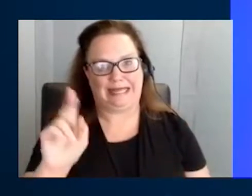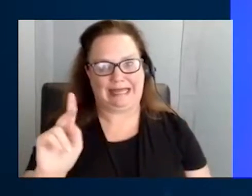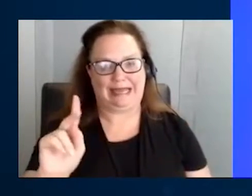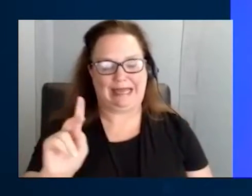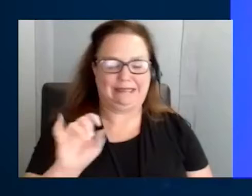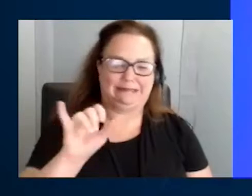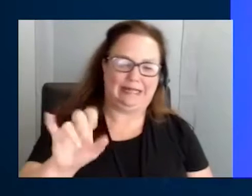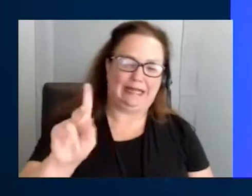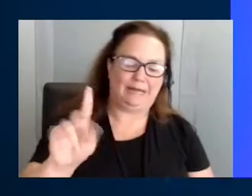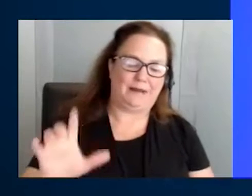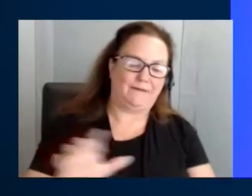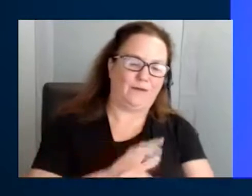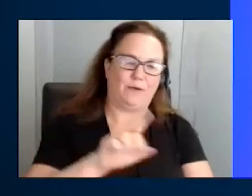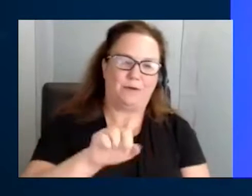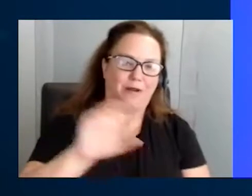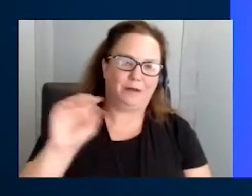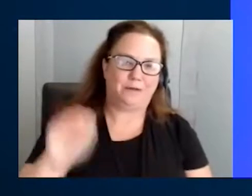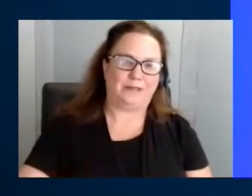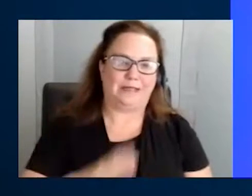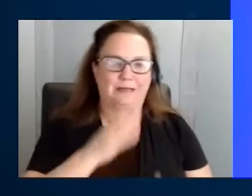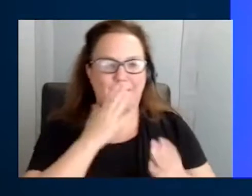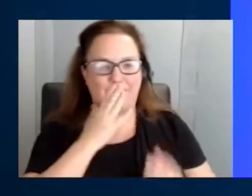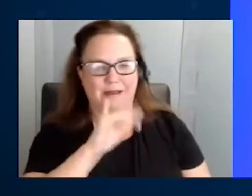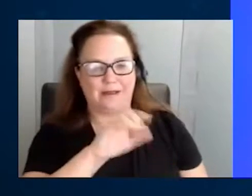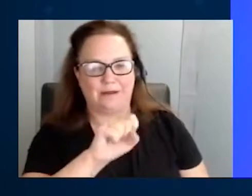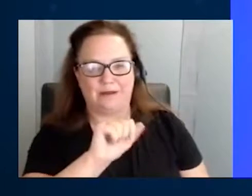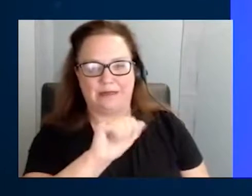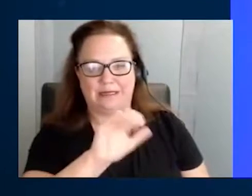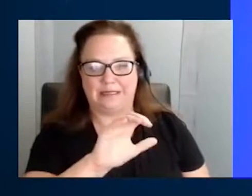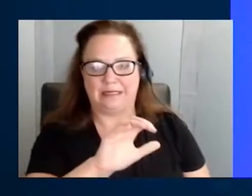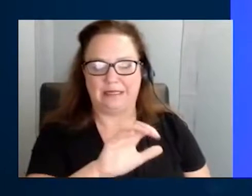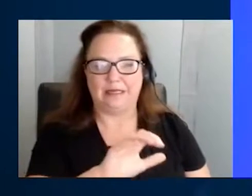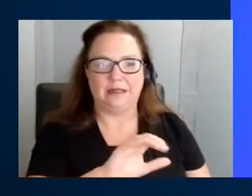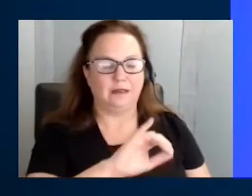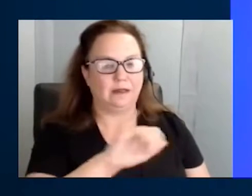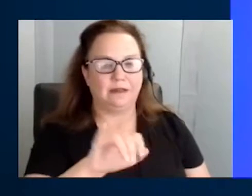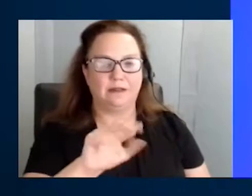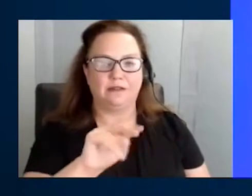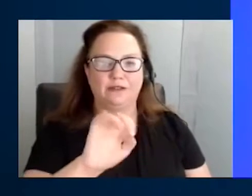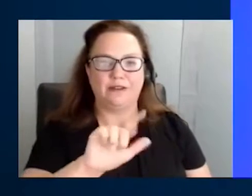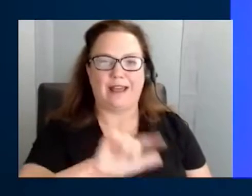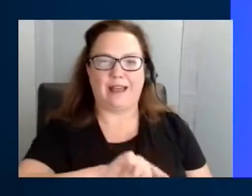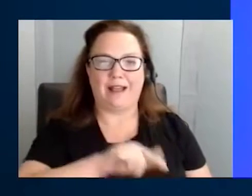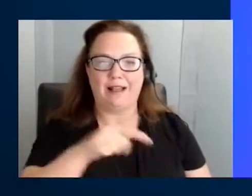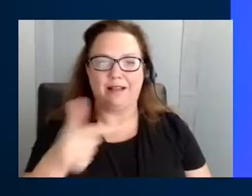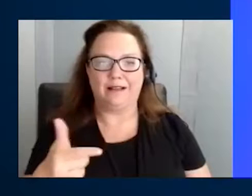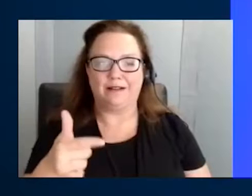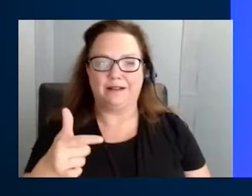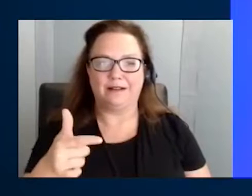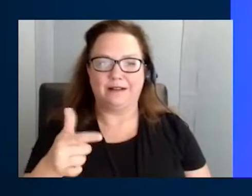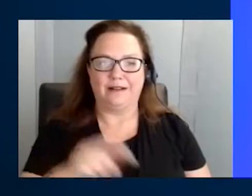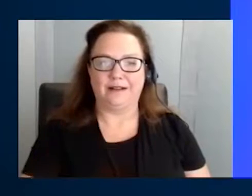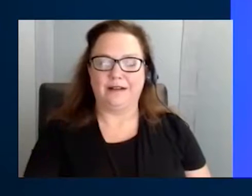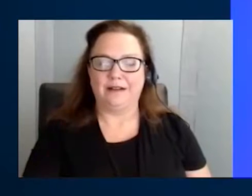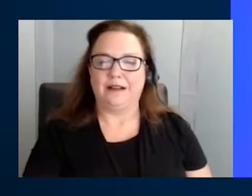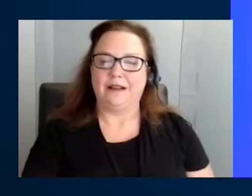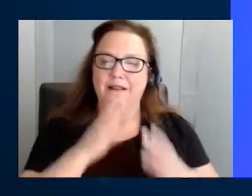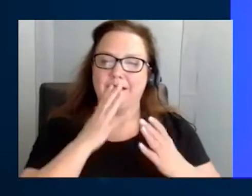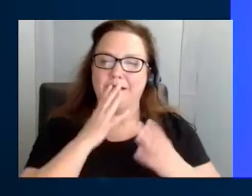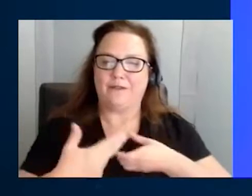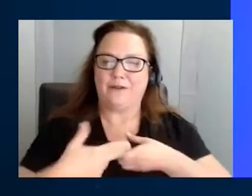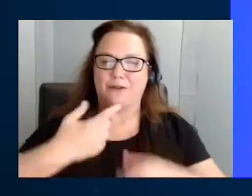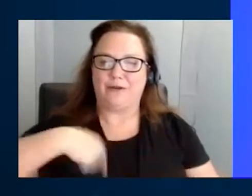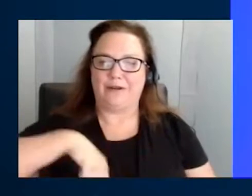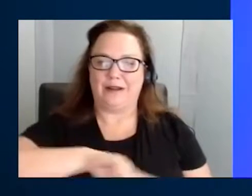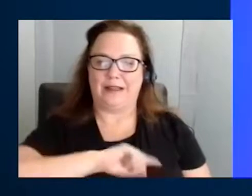capacity. So, well, thank you very much. Now, Janell Friesen with the United Government, thank you for joining us today. And we